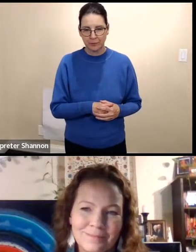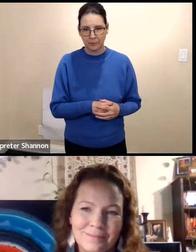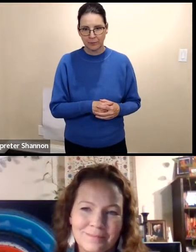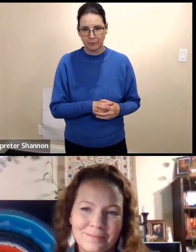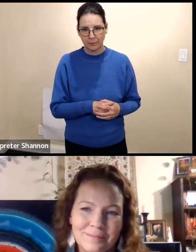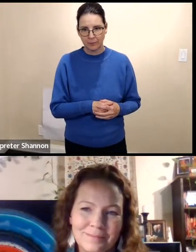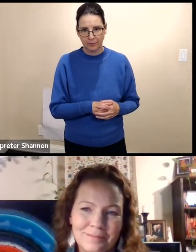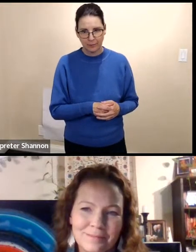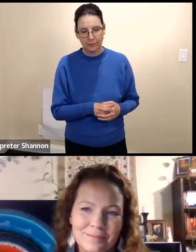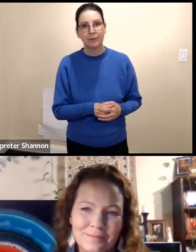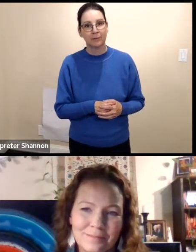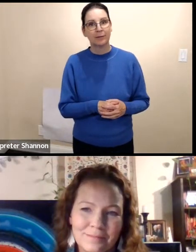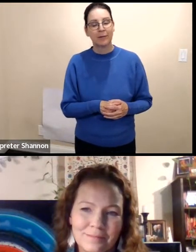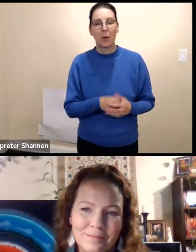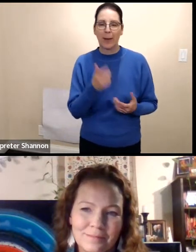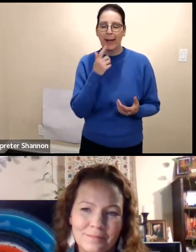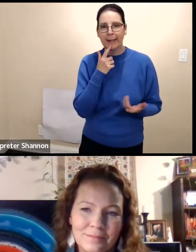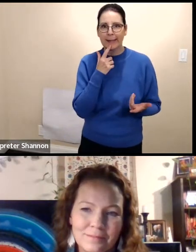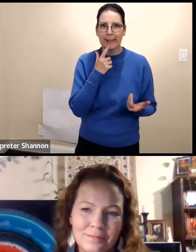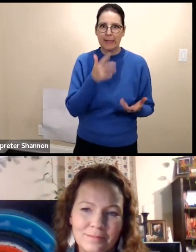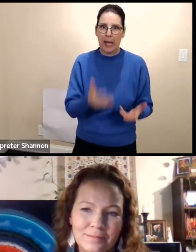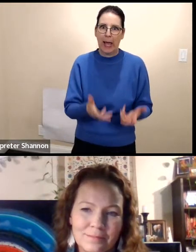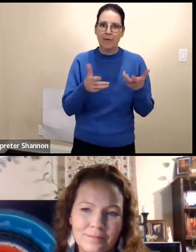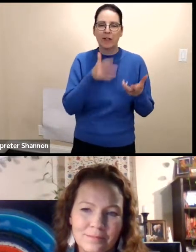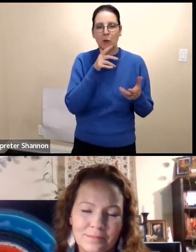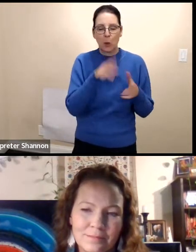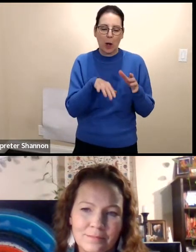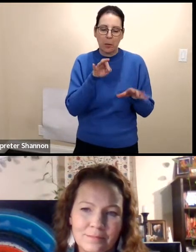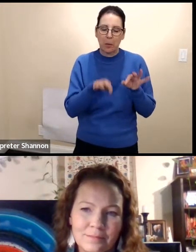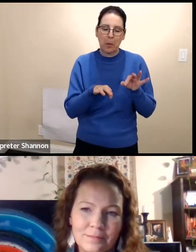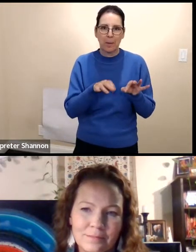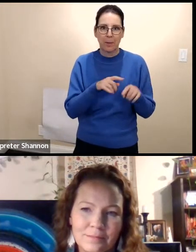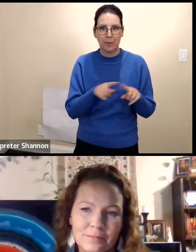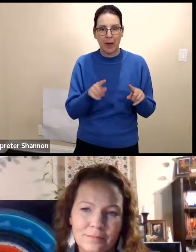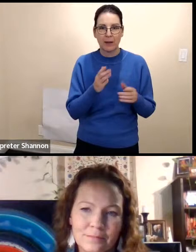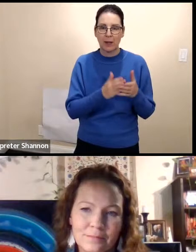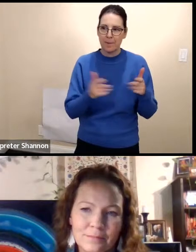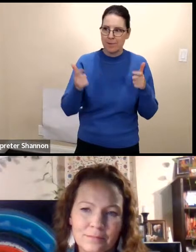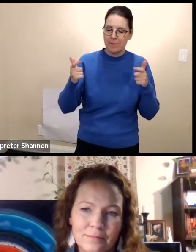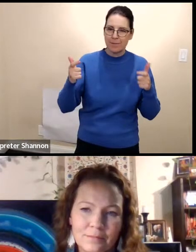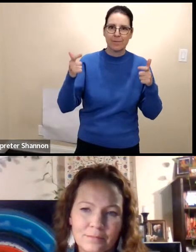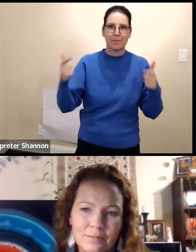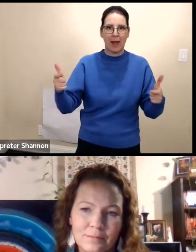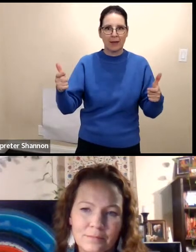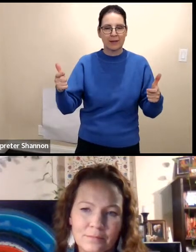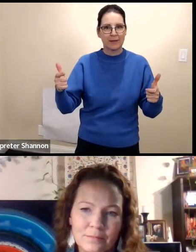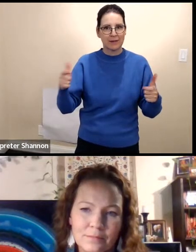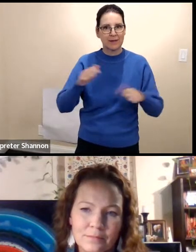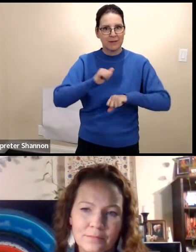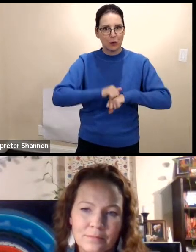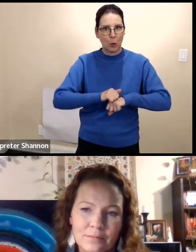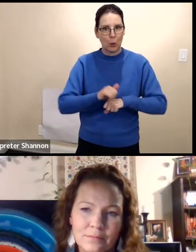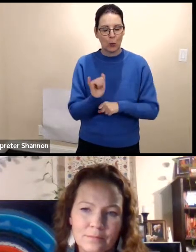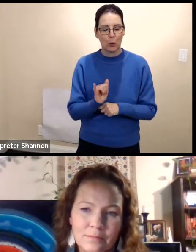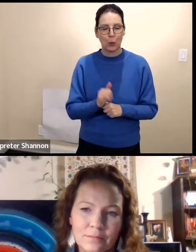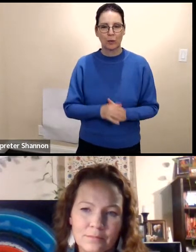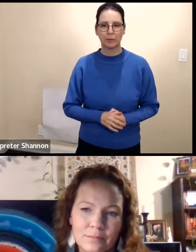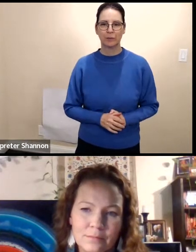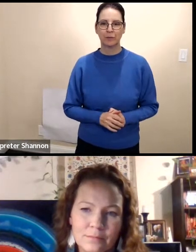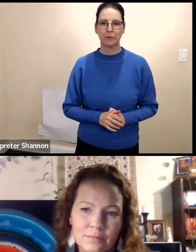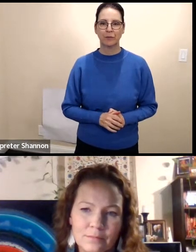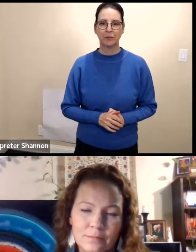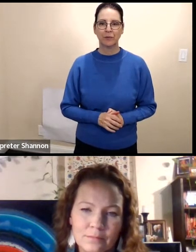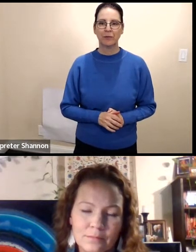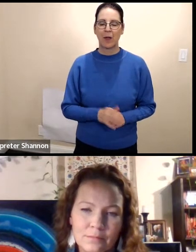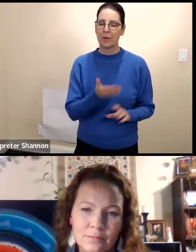yes tyndallstone is heavy um and there's some massive pieces in that Rubble pile um but